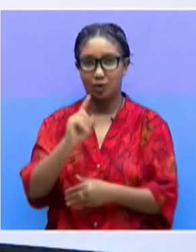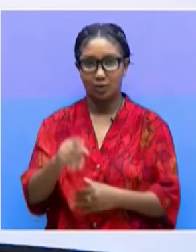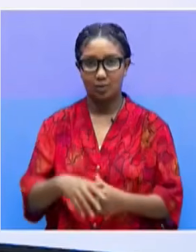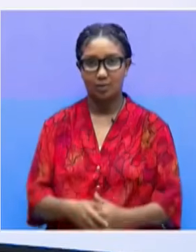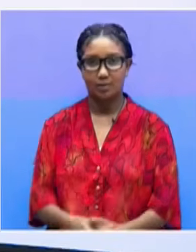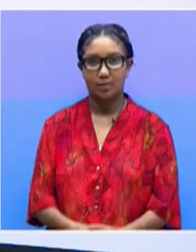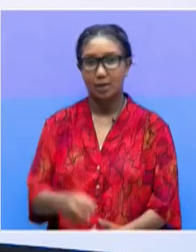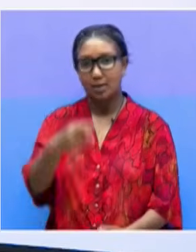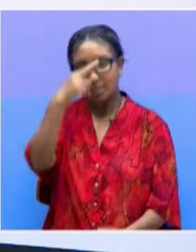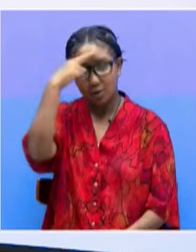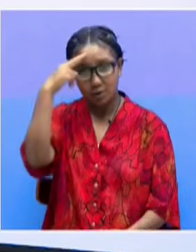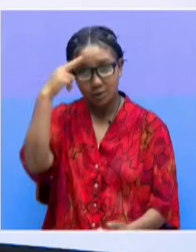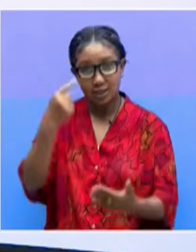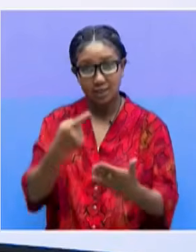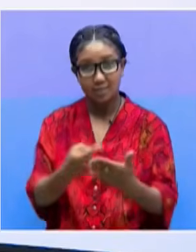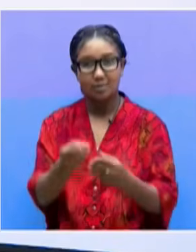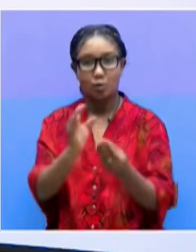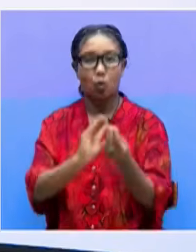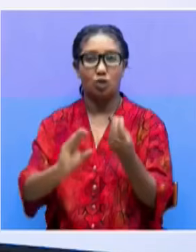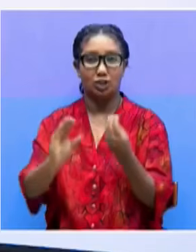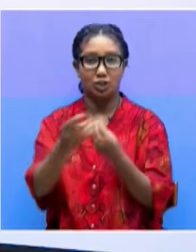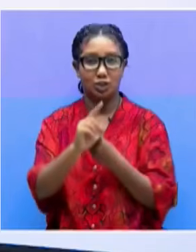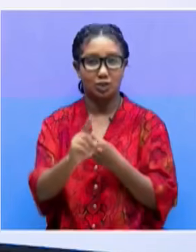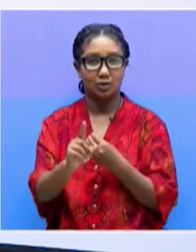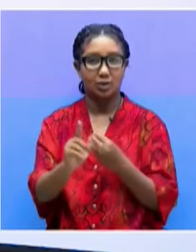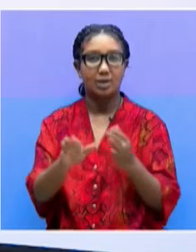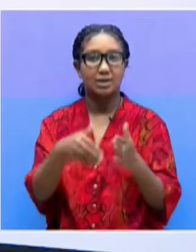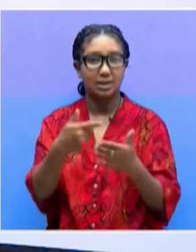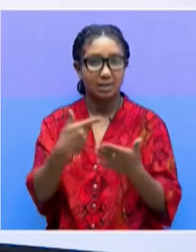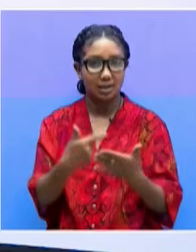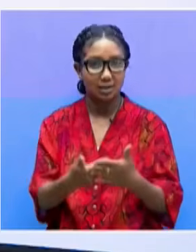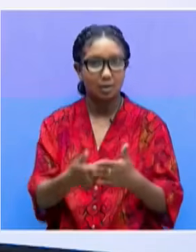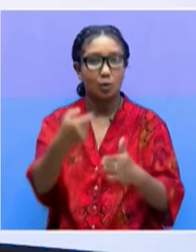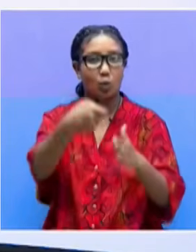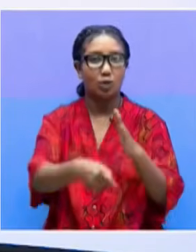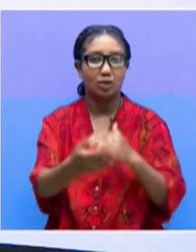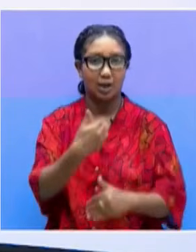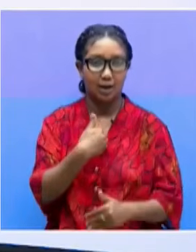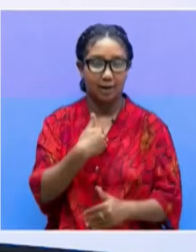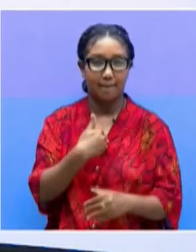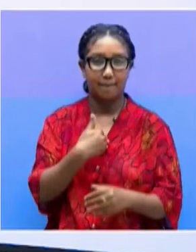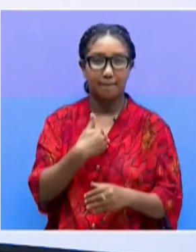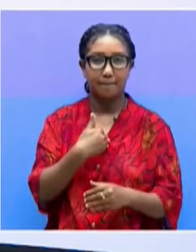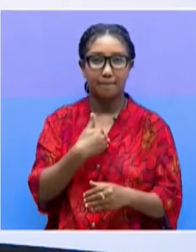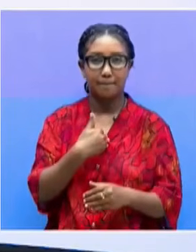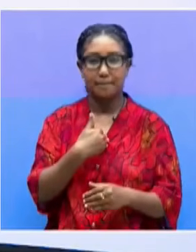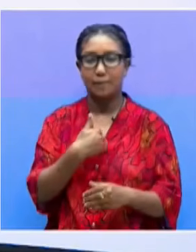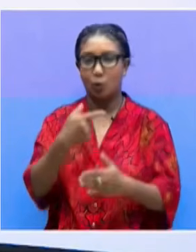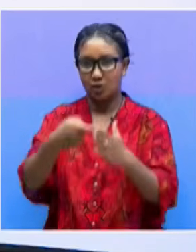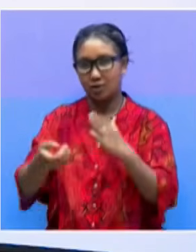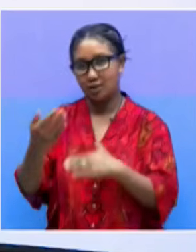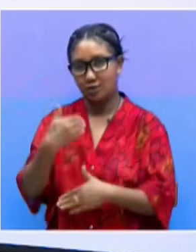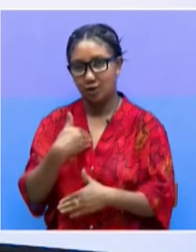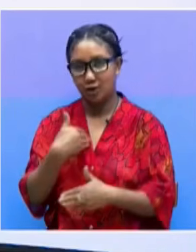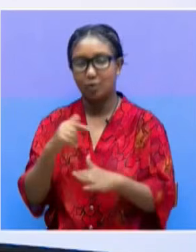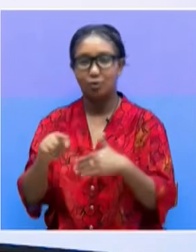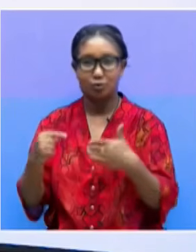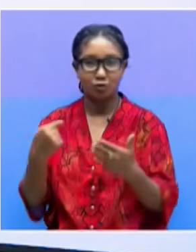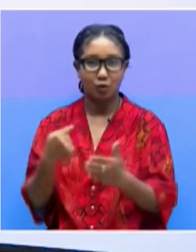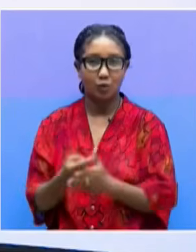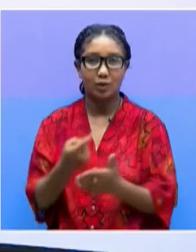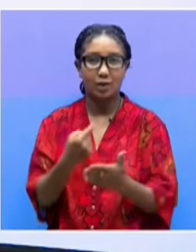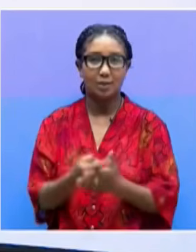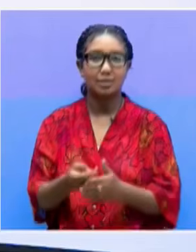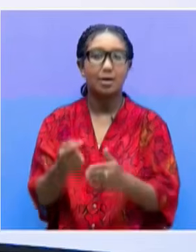yes? Because here is a condition and then there is a consequence, yeah? Or a result. So there